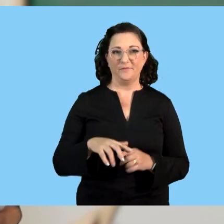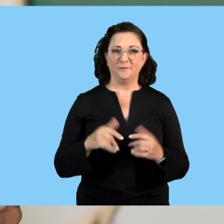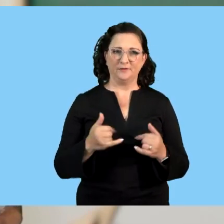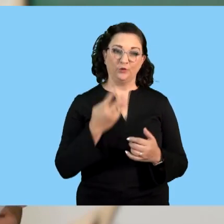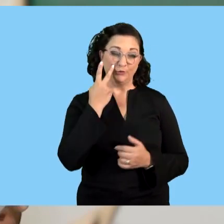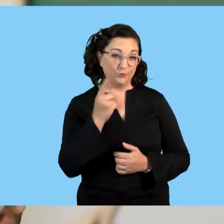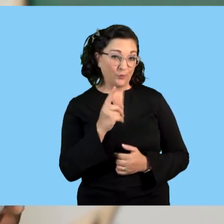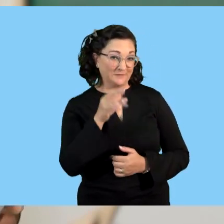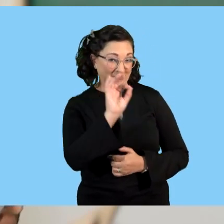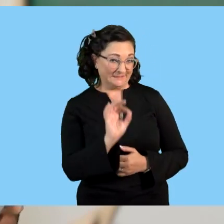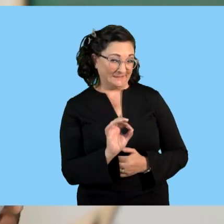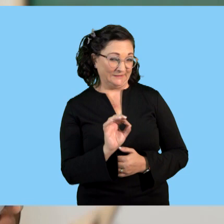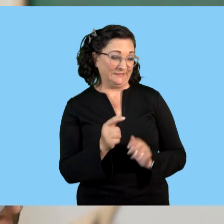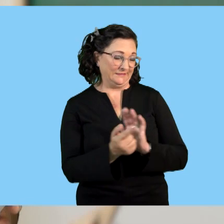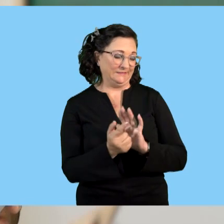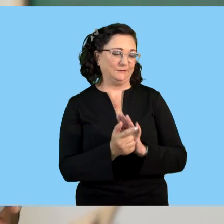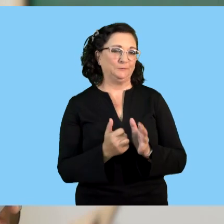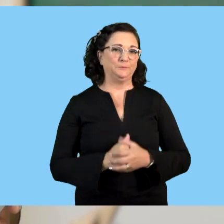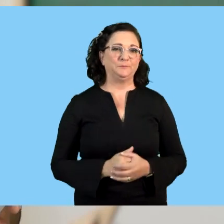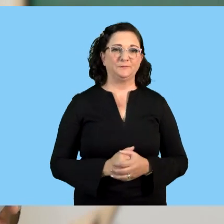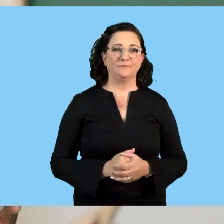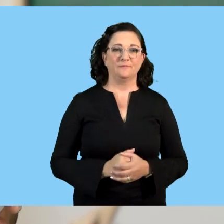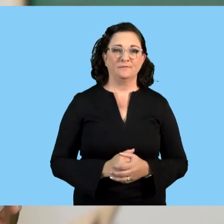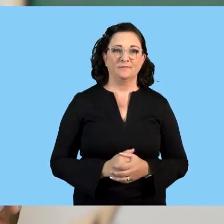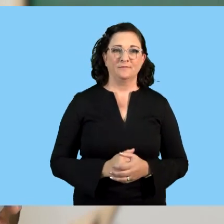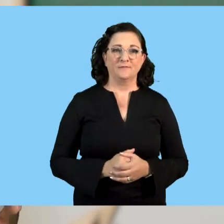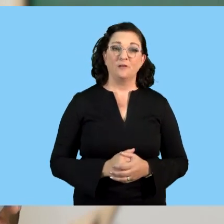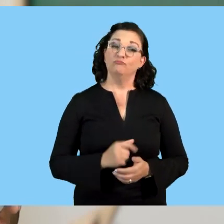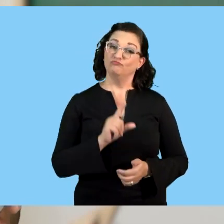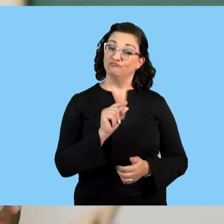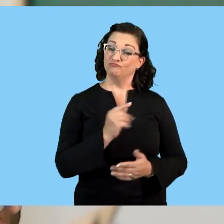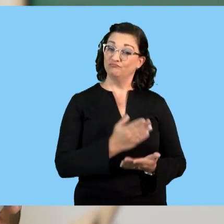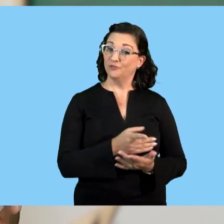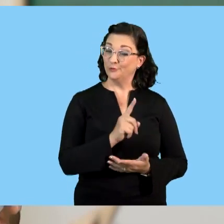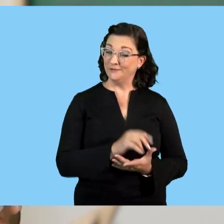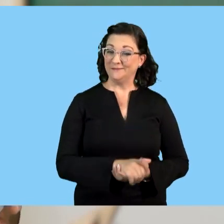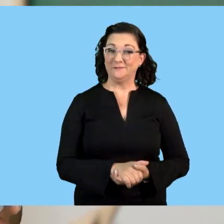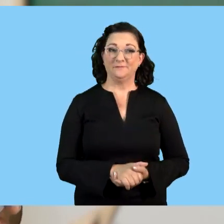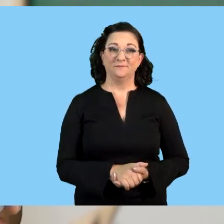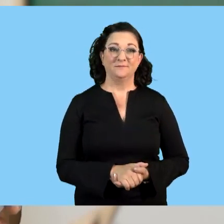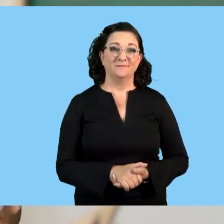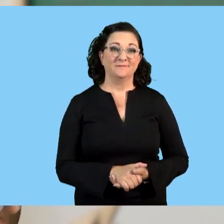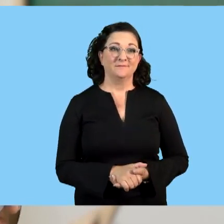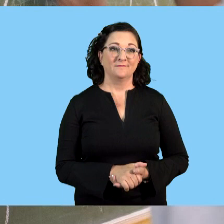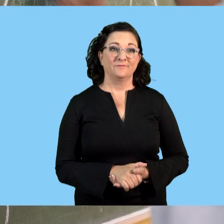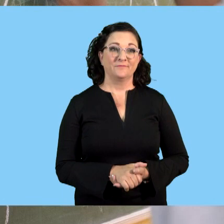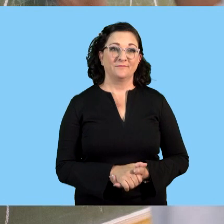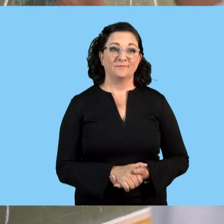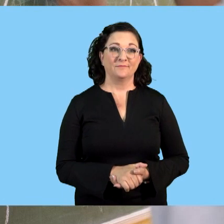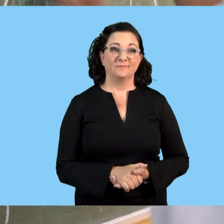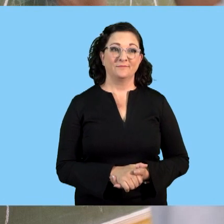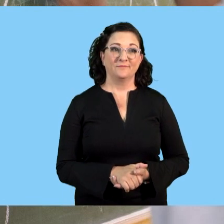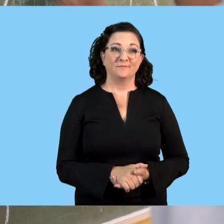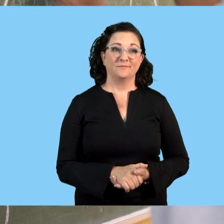percentages, and this is how it goes. Let's look at an interesting fact. Did you know